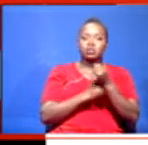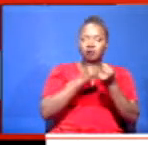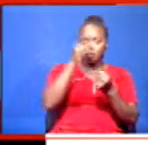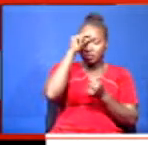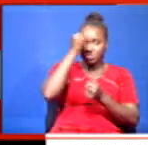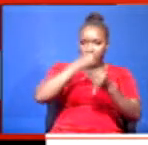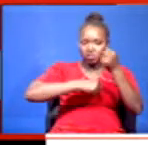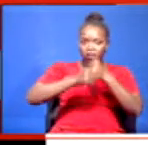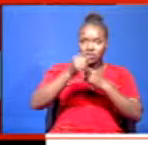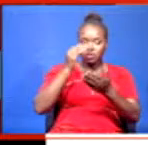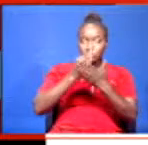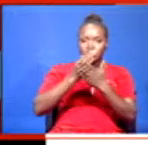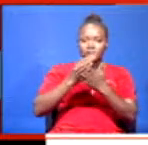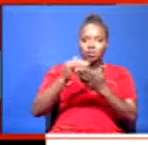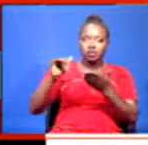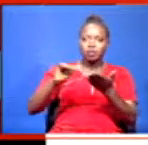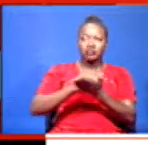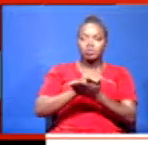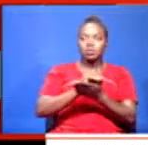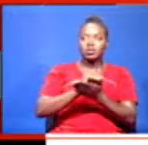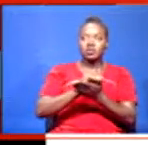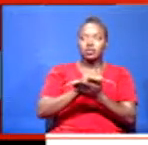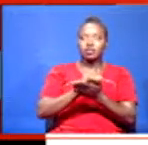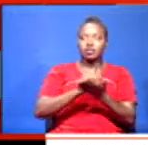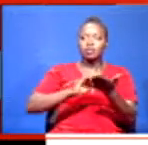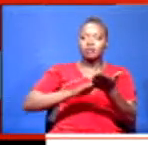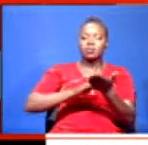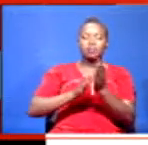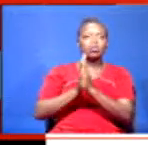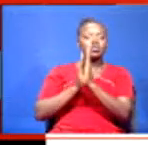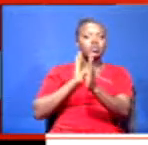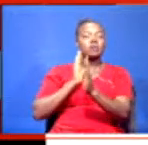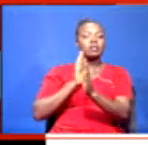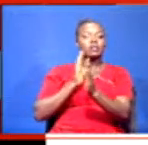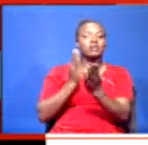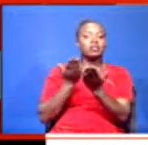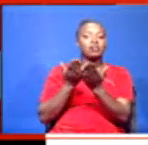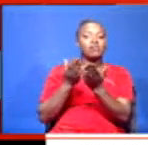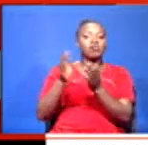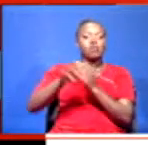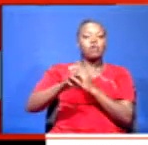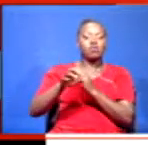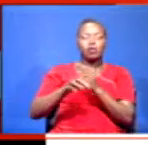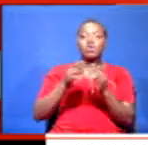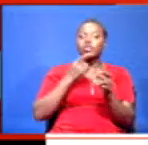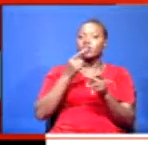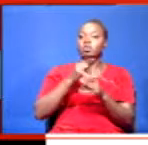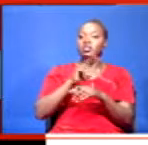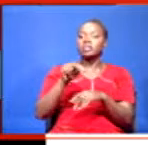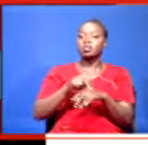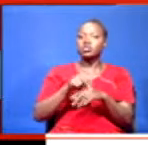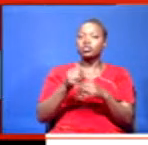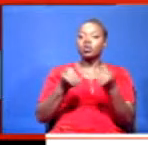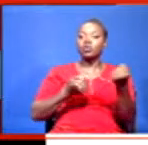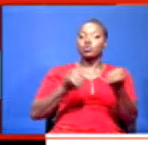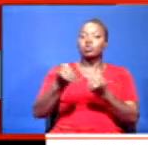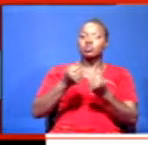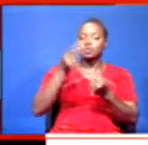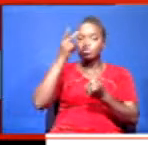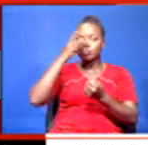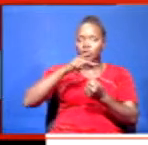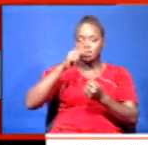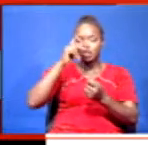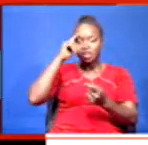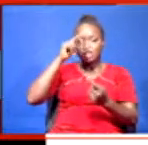ban importation of used trucks, buses and prime movers. The directive in the National Automotive Policy seeks to protect